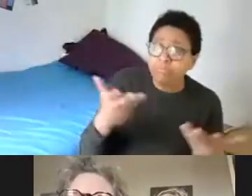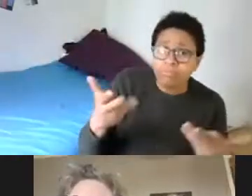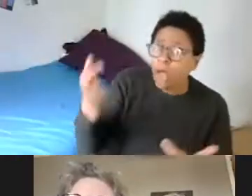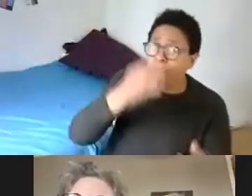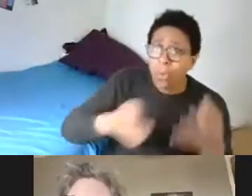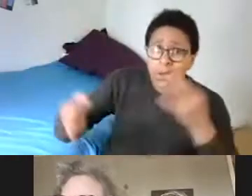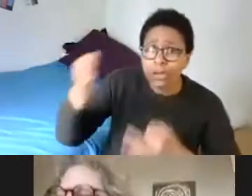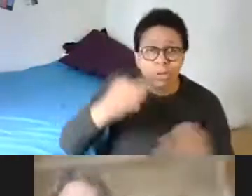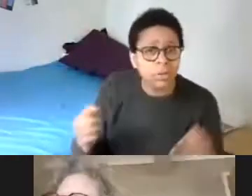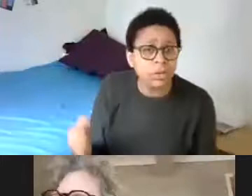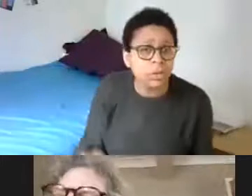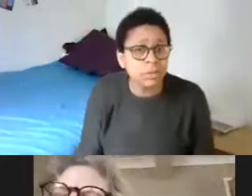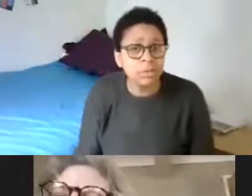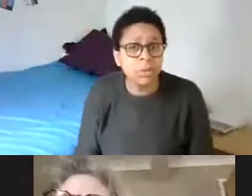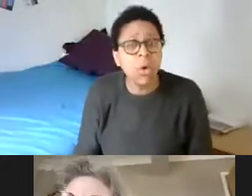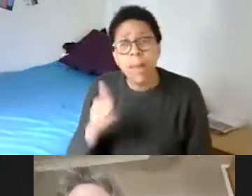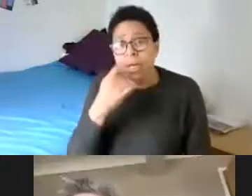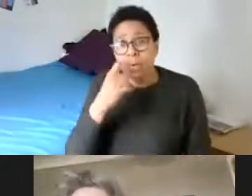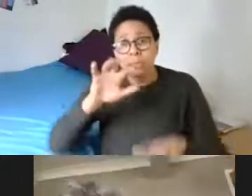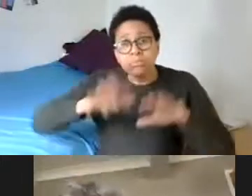would prefer.